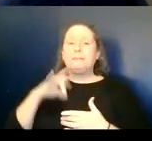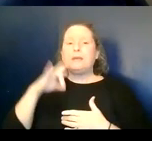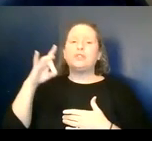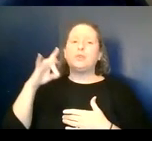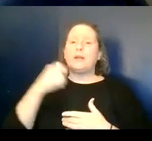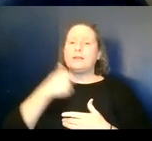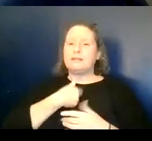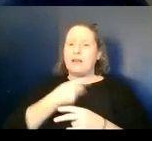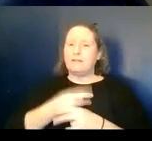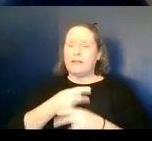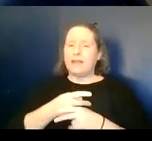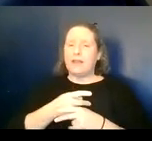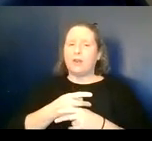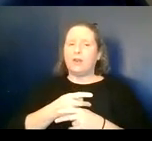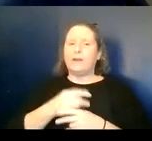doesn't have to be